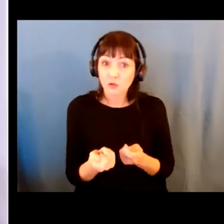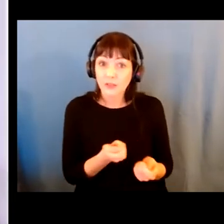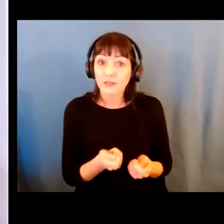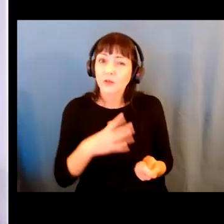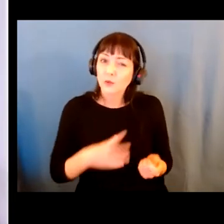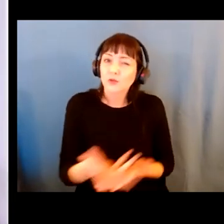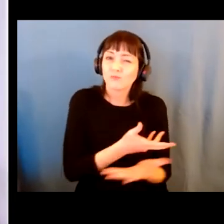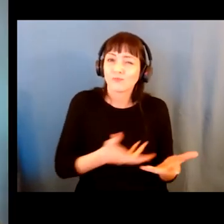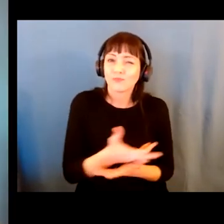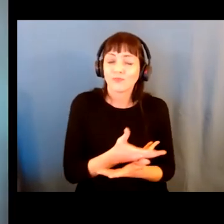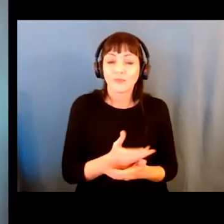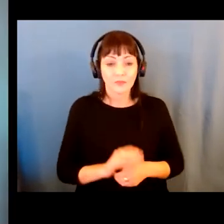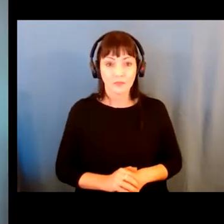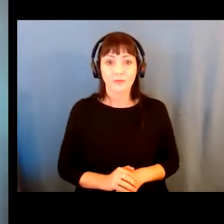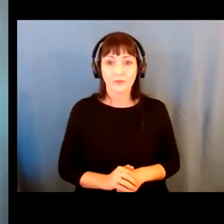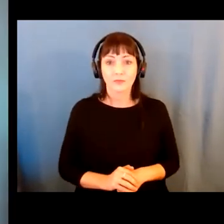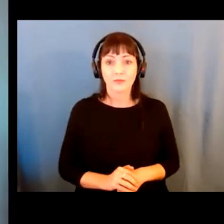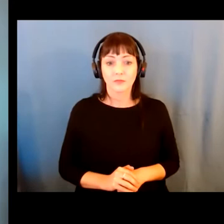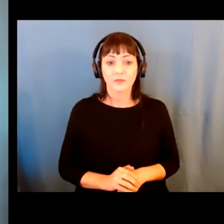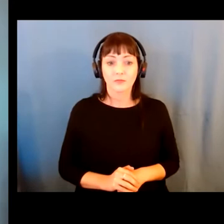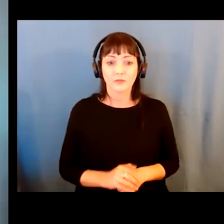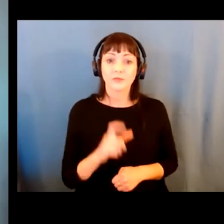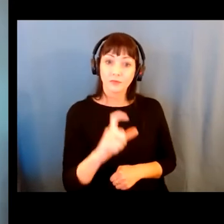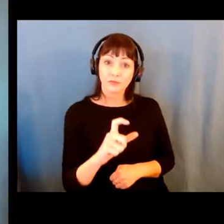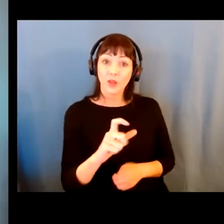this. I'm Chris. Christopher Samuel.